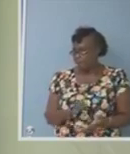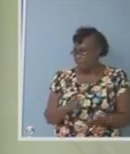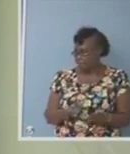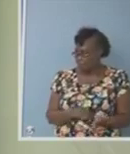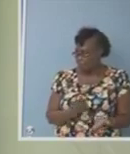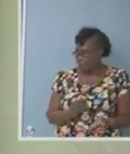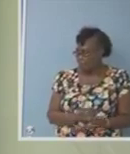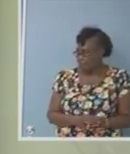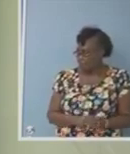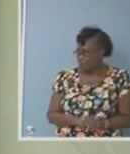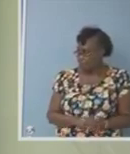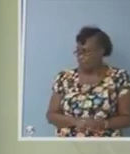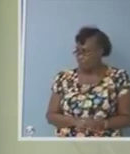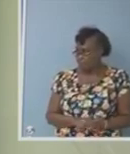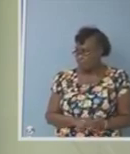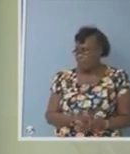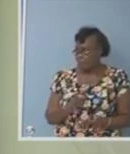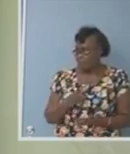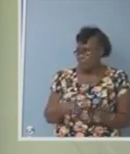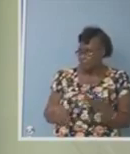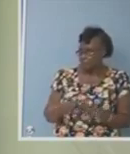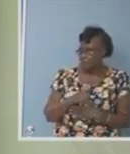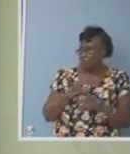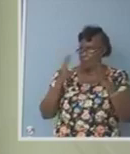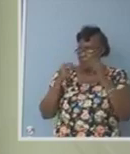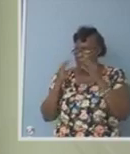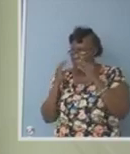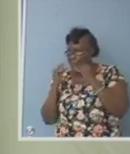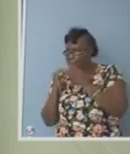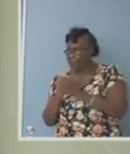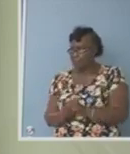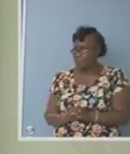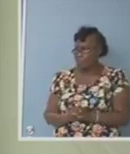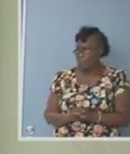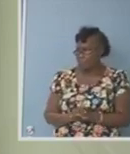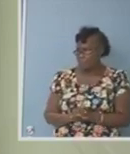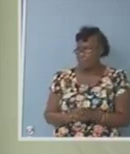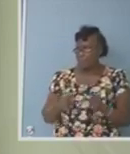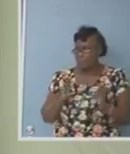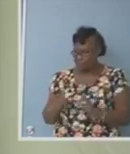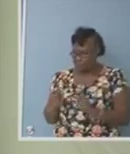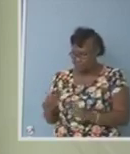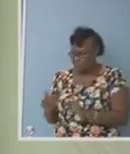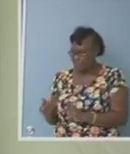sit next week in Executive Council, while the draft note is being prepared,